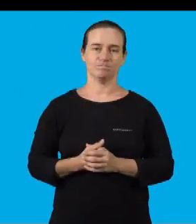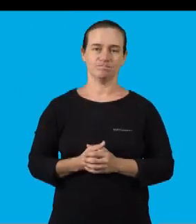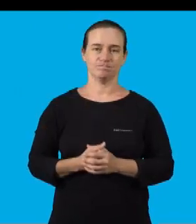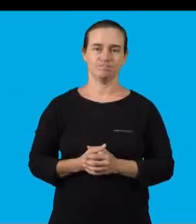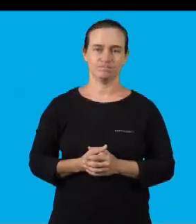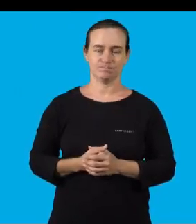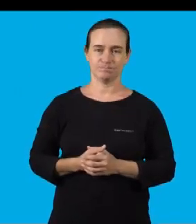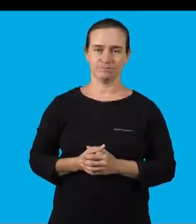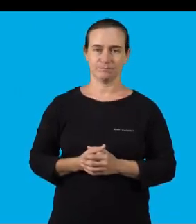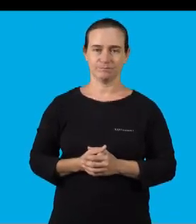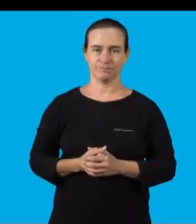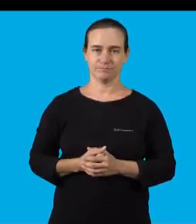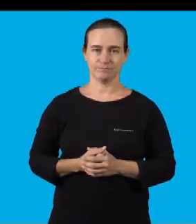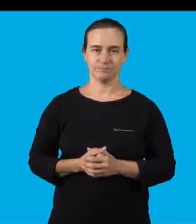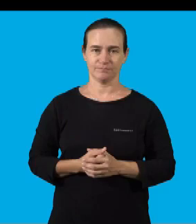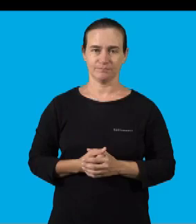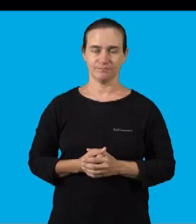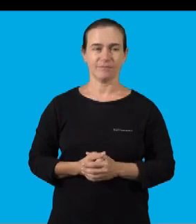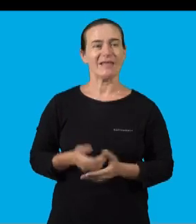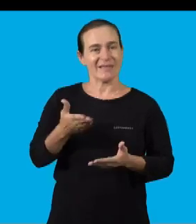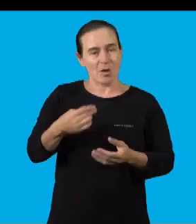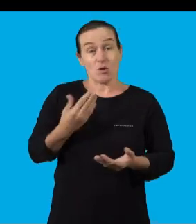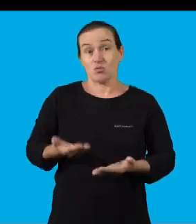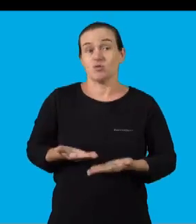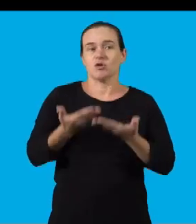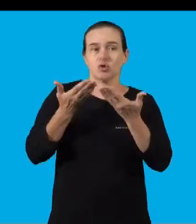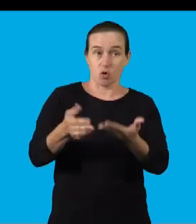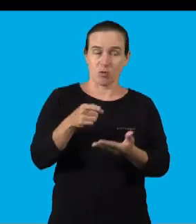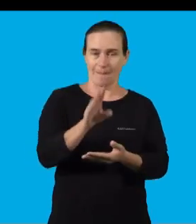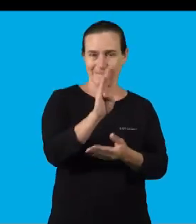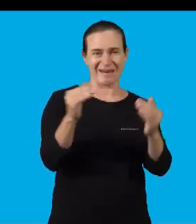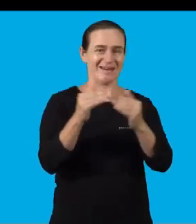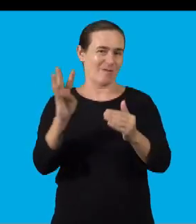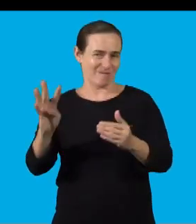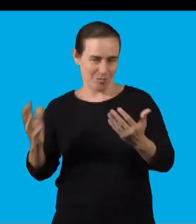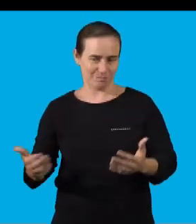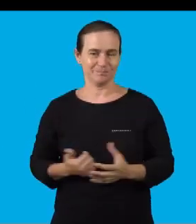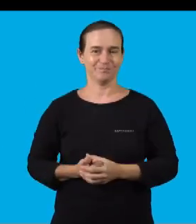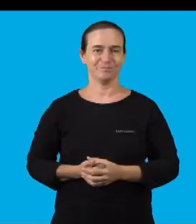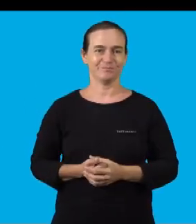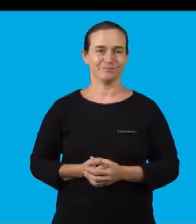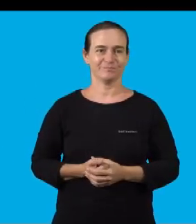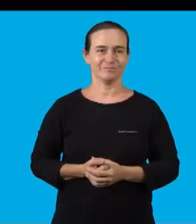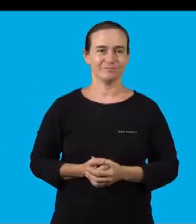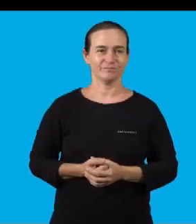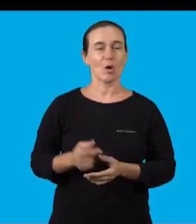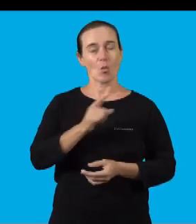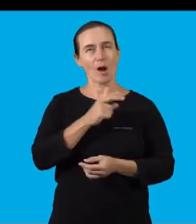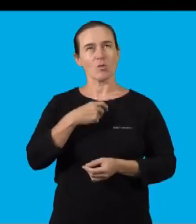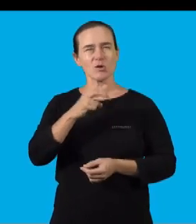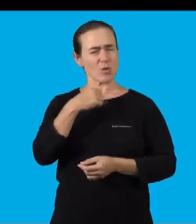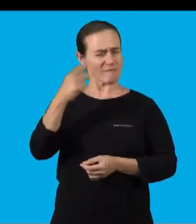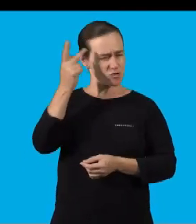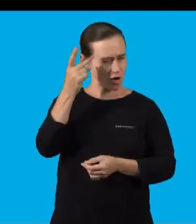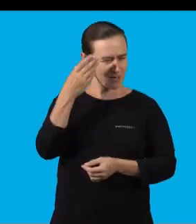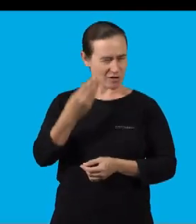that. So b is equals to 4, and there we've shown that our b is equals to 4 just by using the